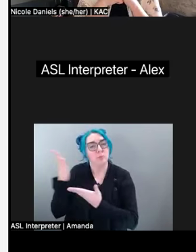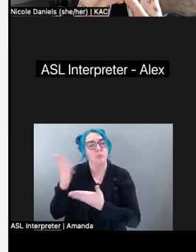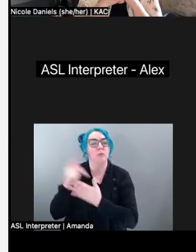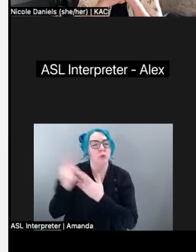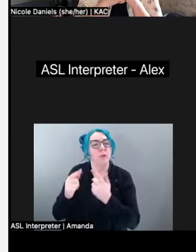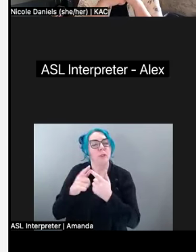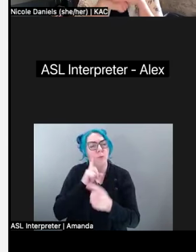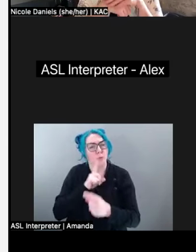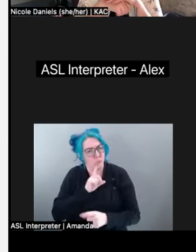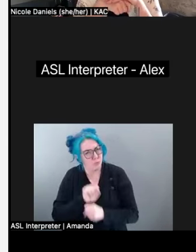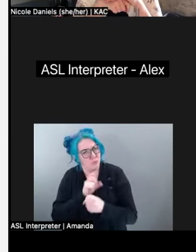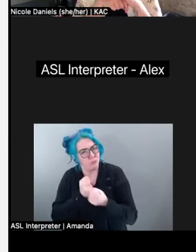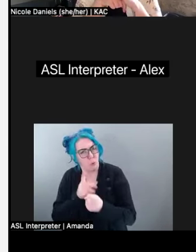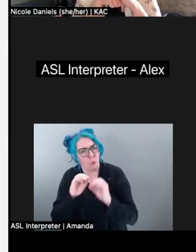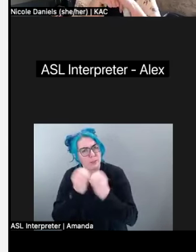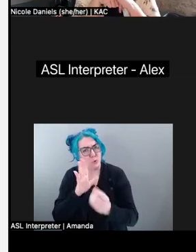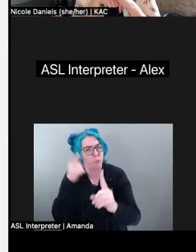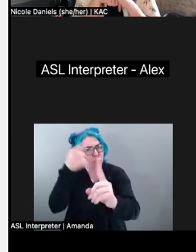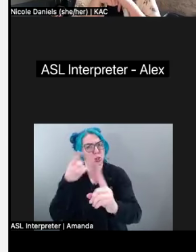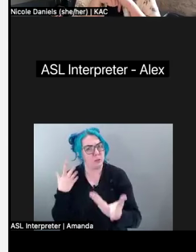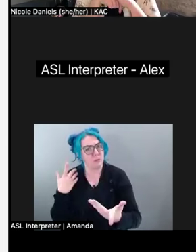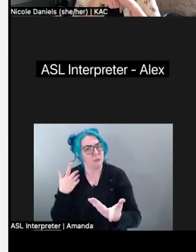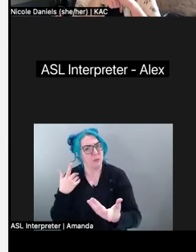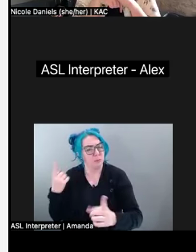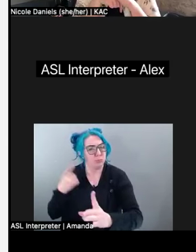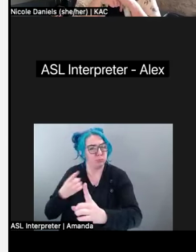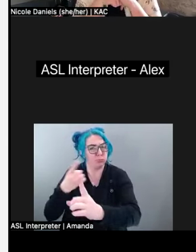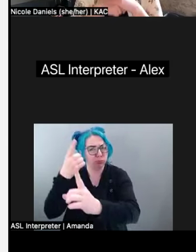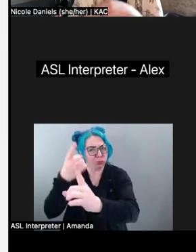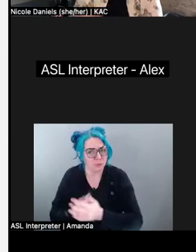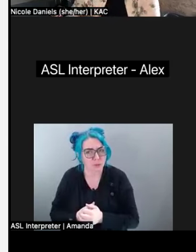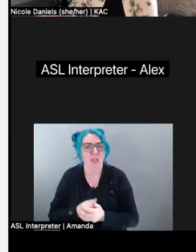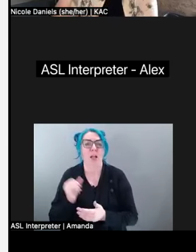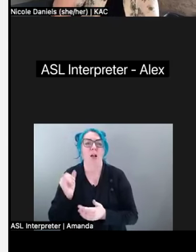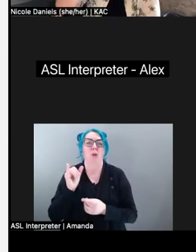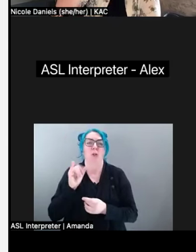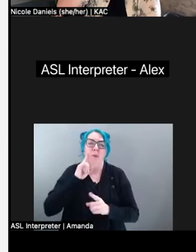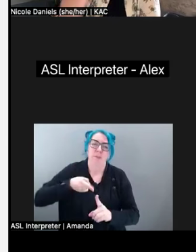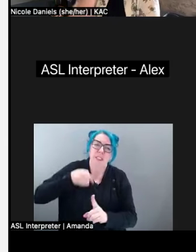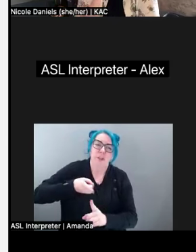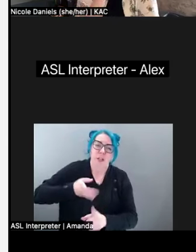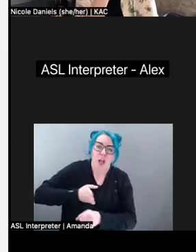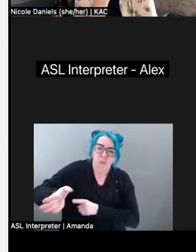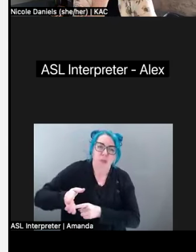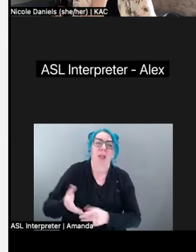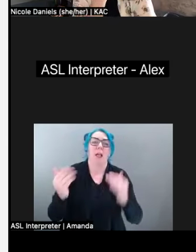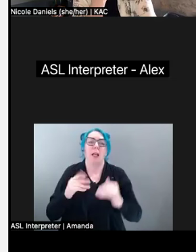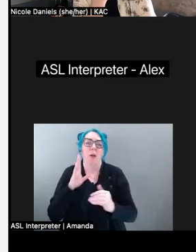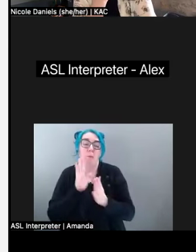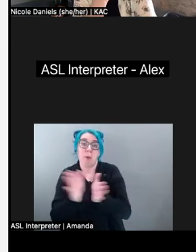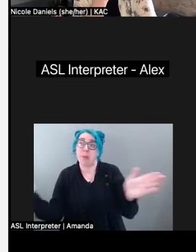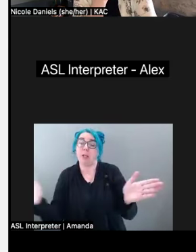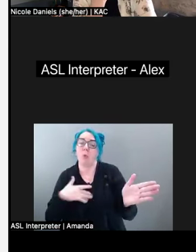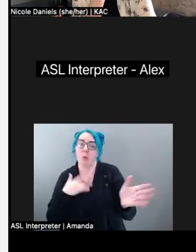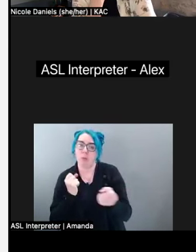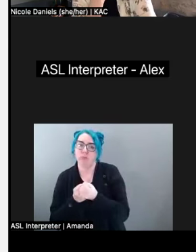discipline or practice, and are of a quality to merit public support. We also want to see that meaningful opportunities and